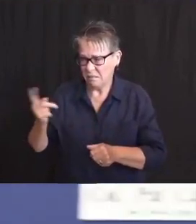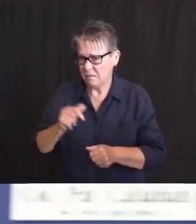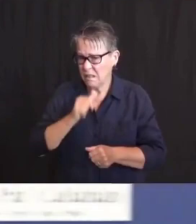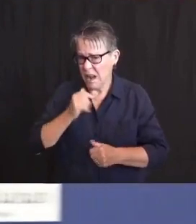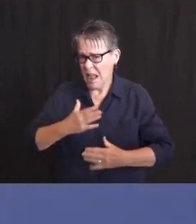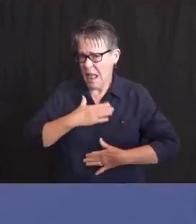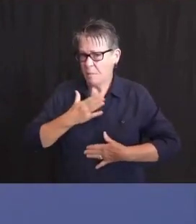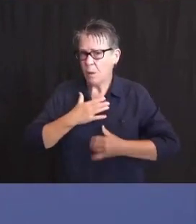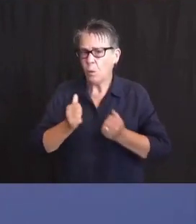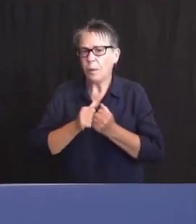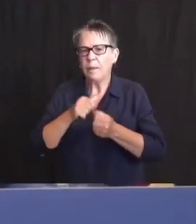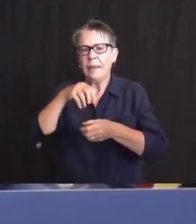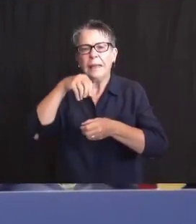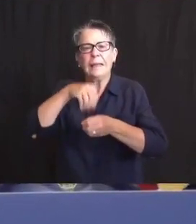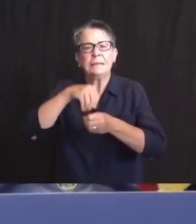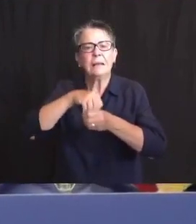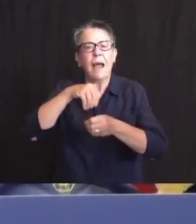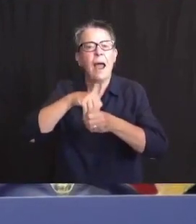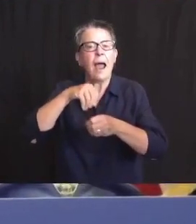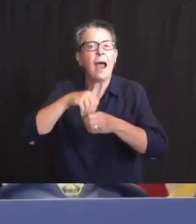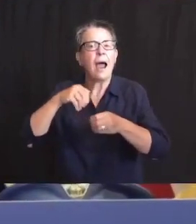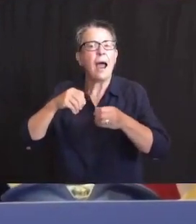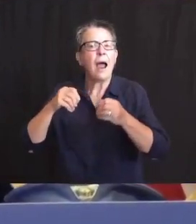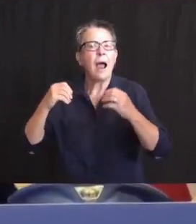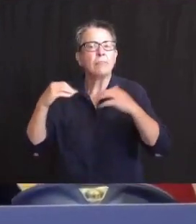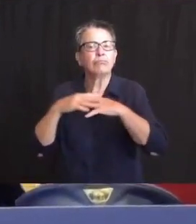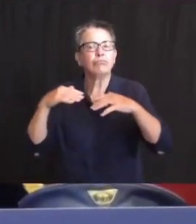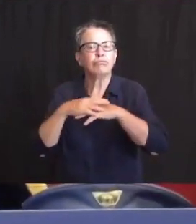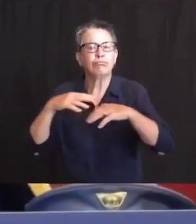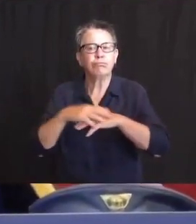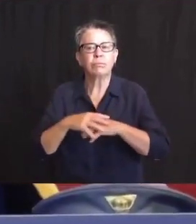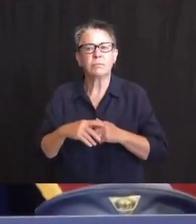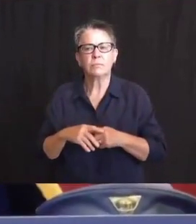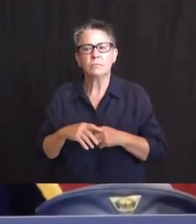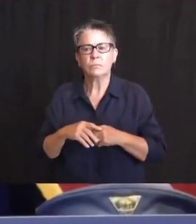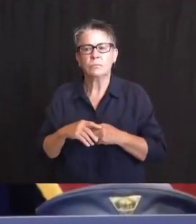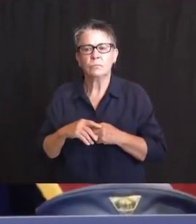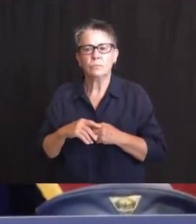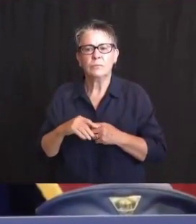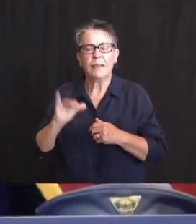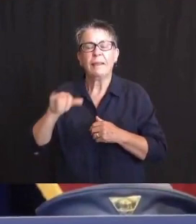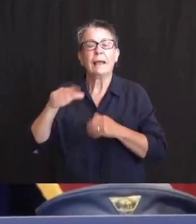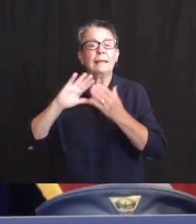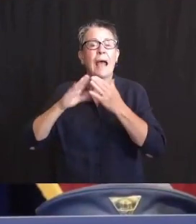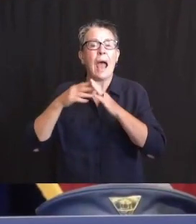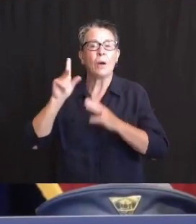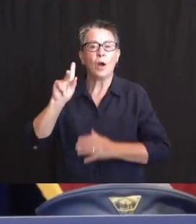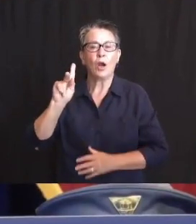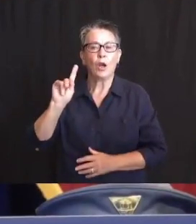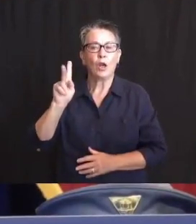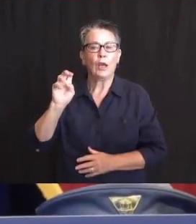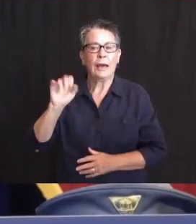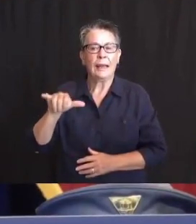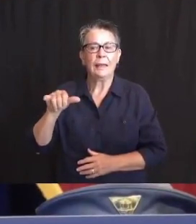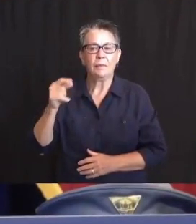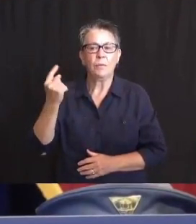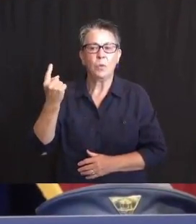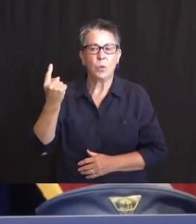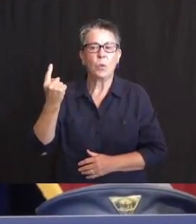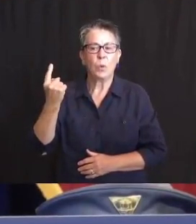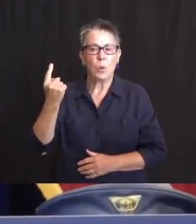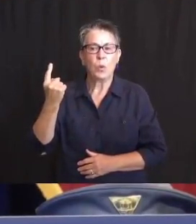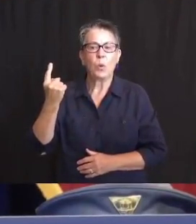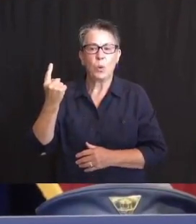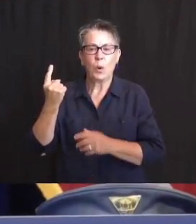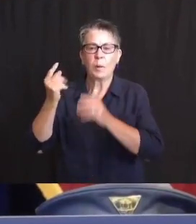afternoon. In Kearney, a subject arrested for shoplifting while being arrested did spit on the Kearney officers